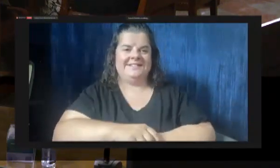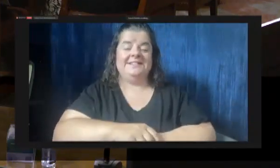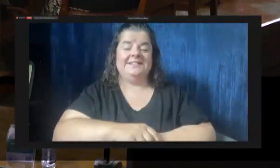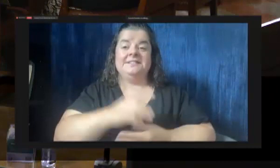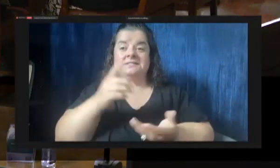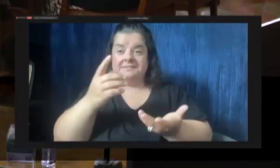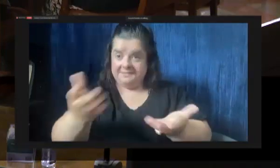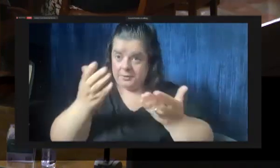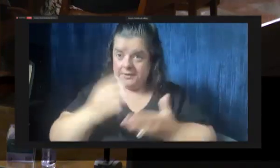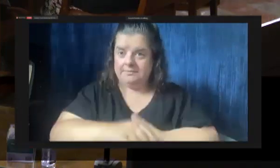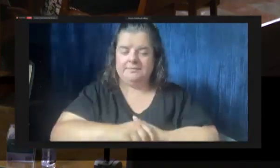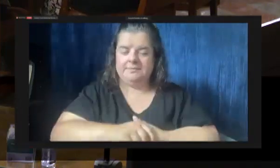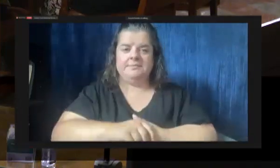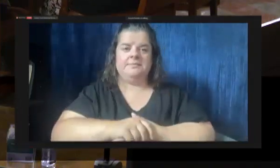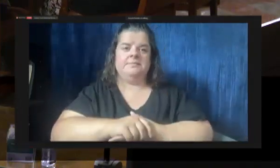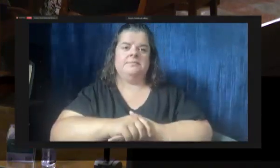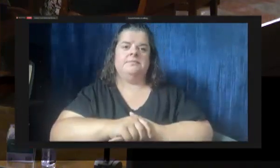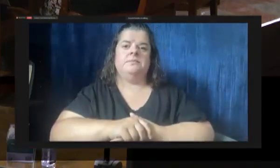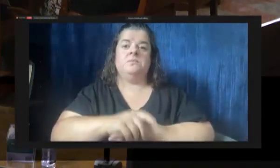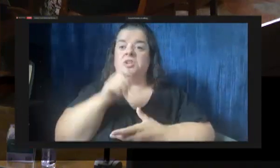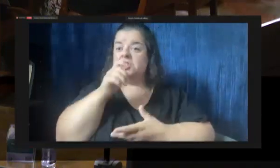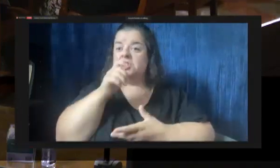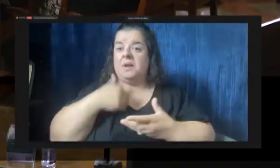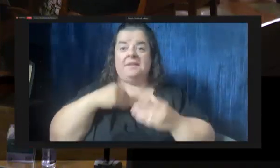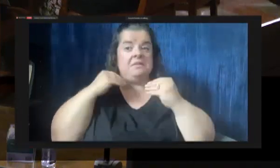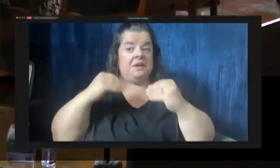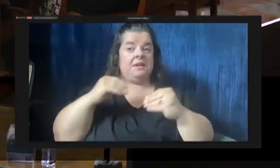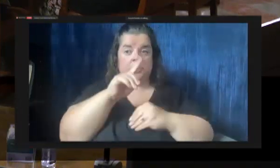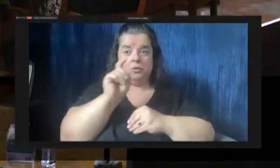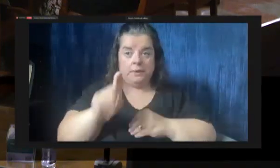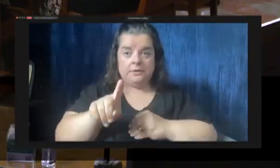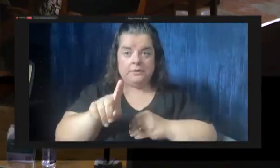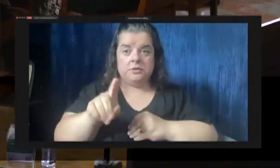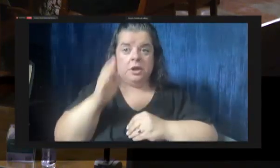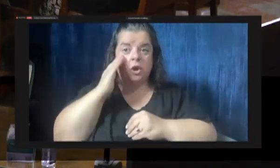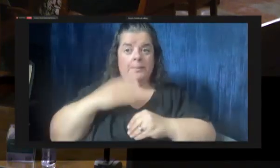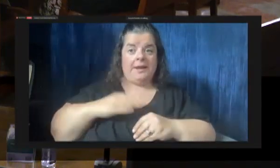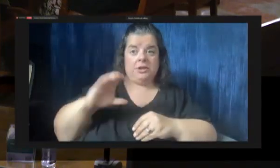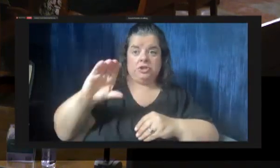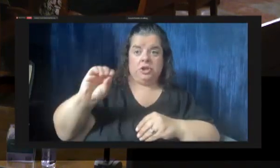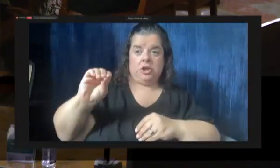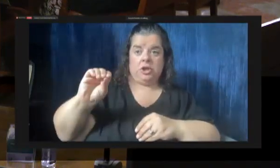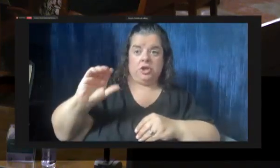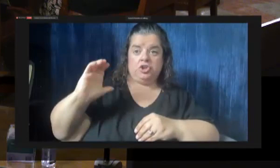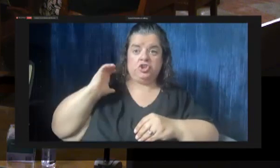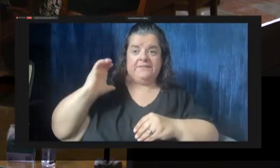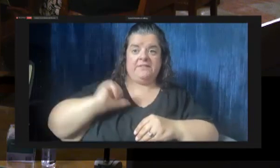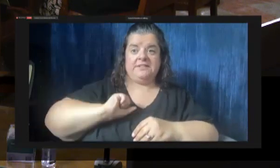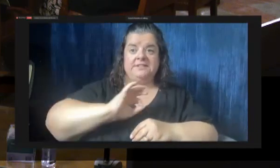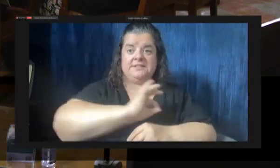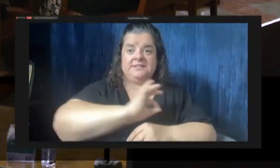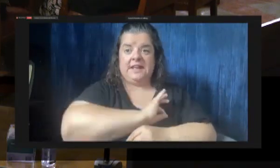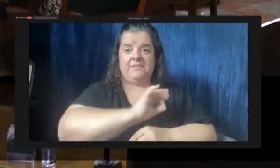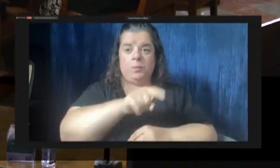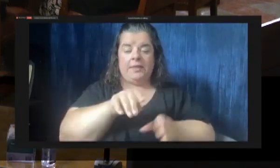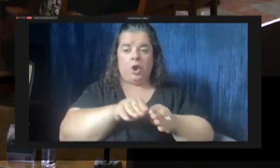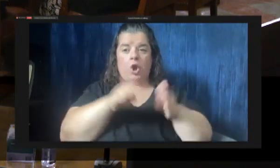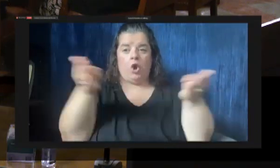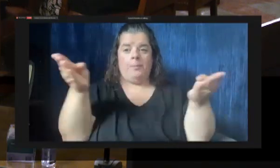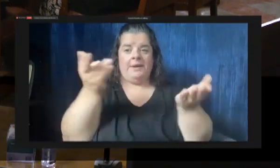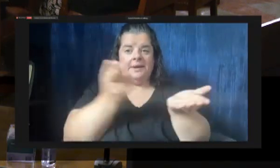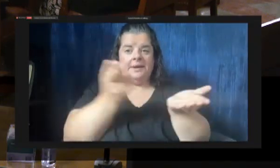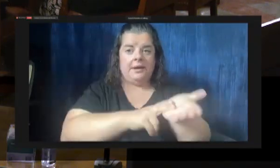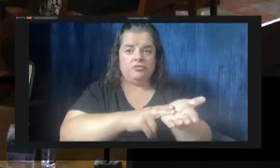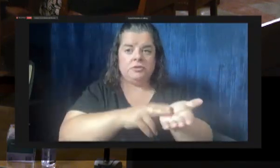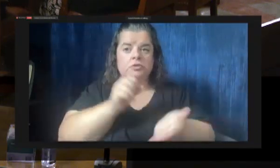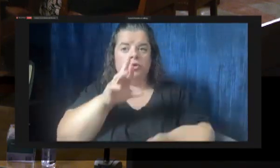Okay, I really don't have any questions. You know, I know my chief of staff was looking into, was this a no-bid contract director or not? Do you even